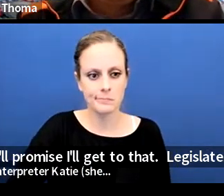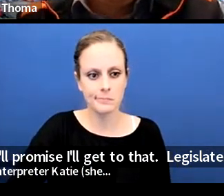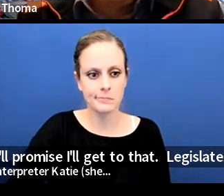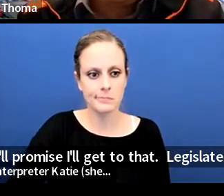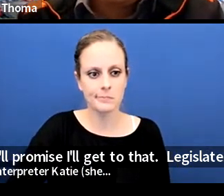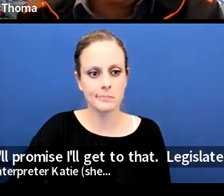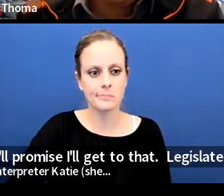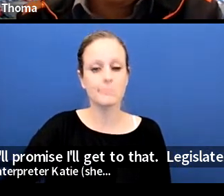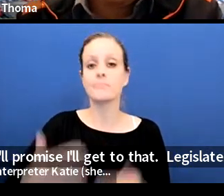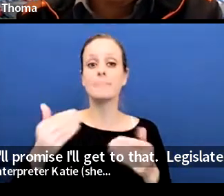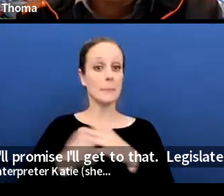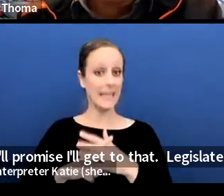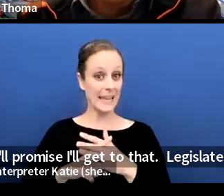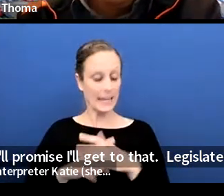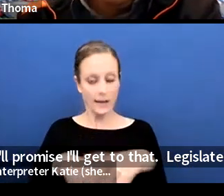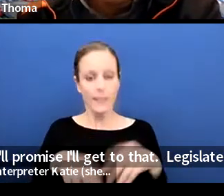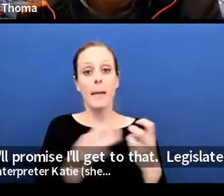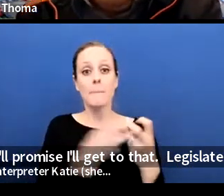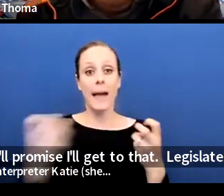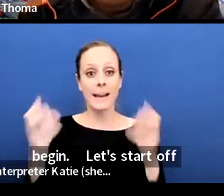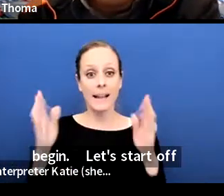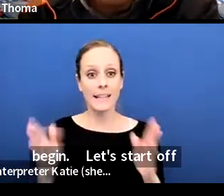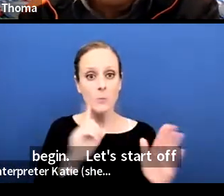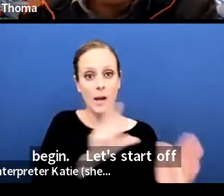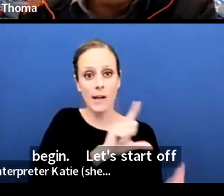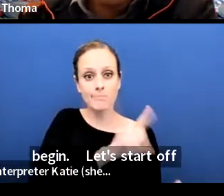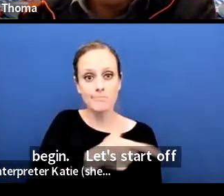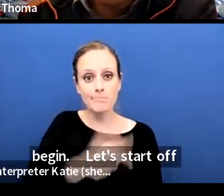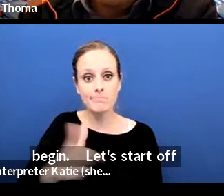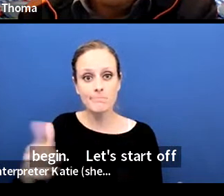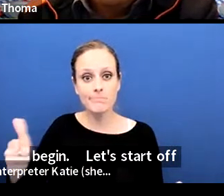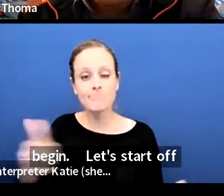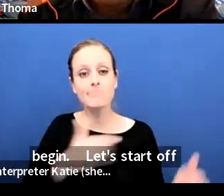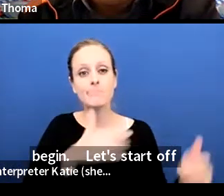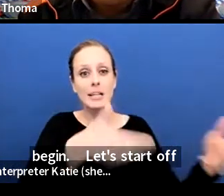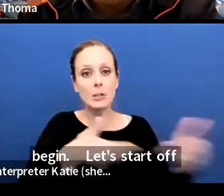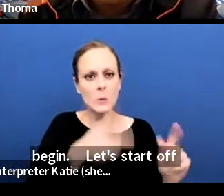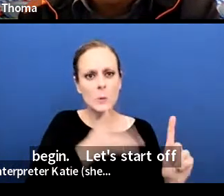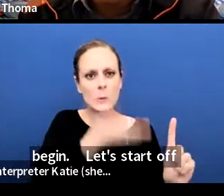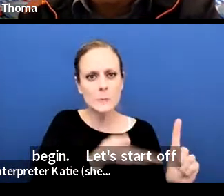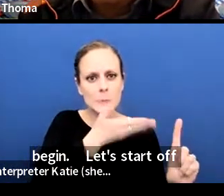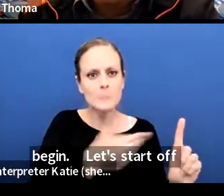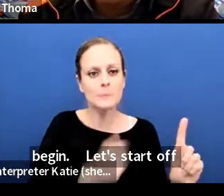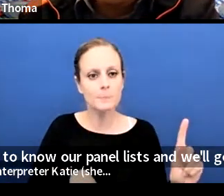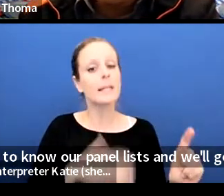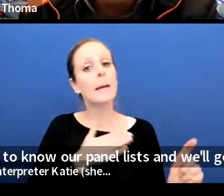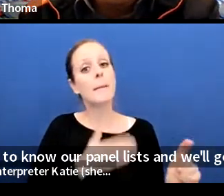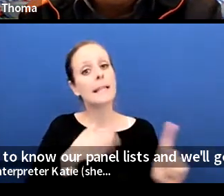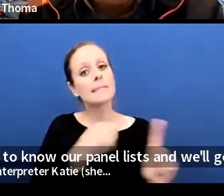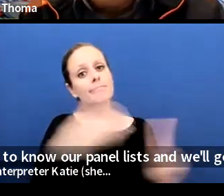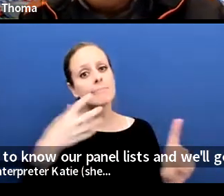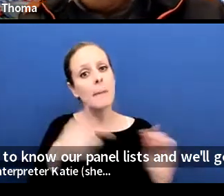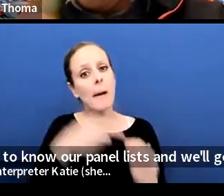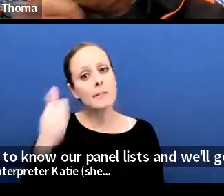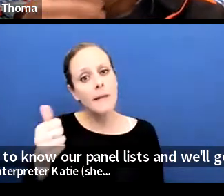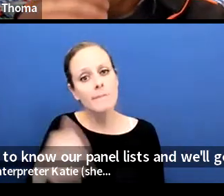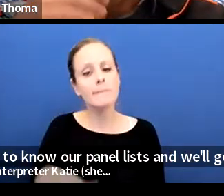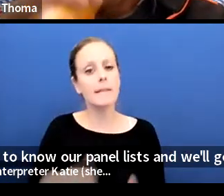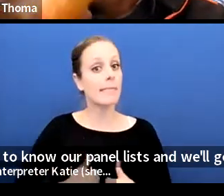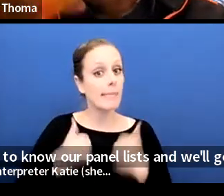Let's start off by getting to know our panelists. And we'll go around the panel here. Would you please tell us more about yourself, where you live,